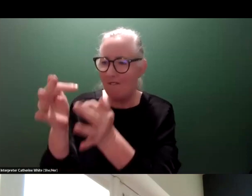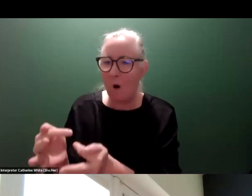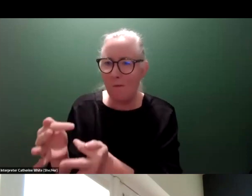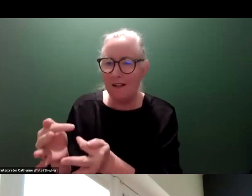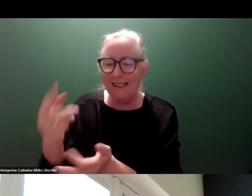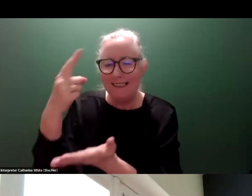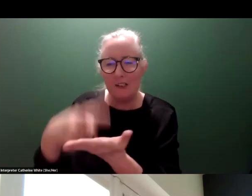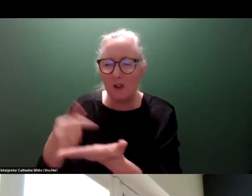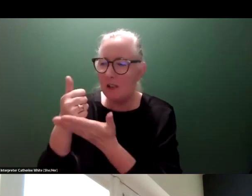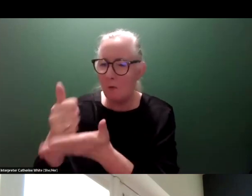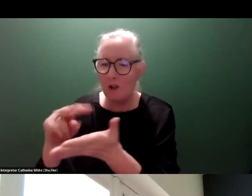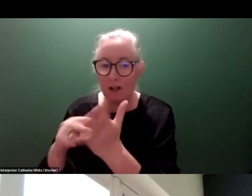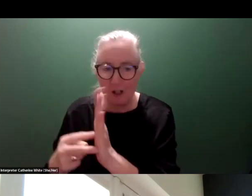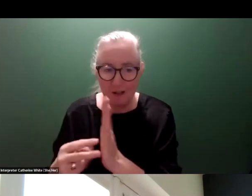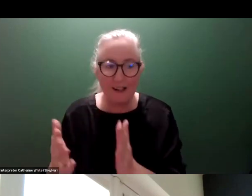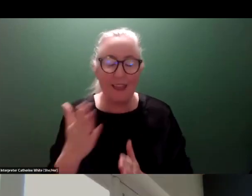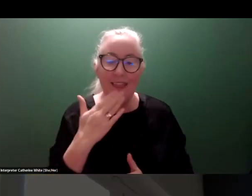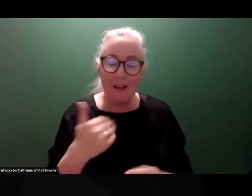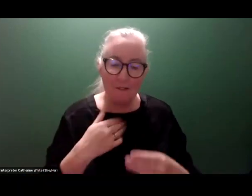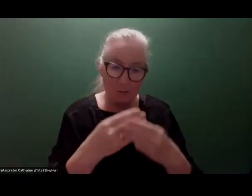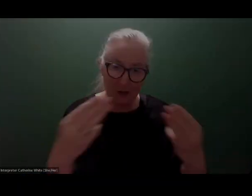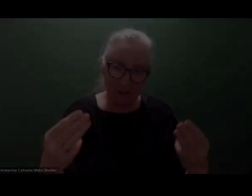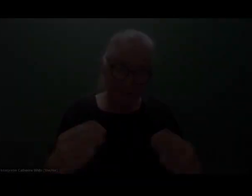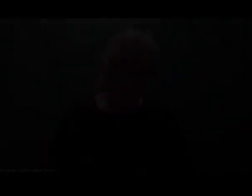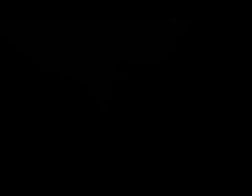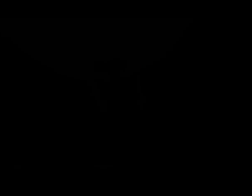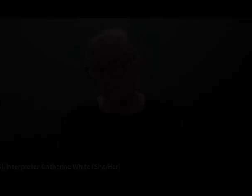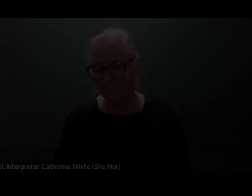arrangements. Thank you very much.